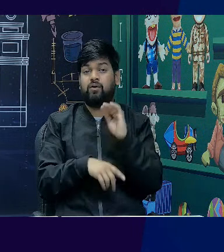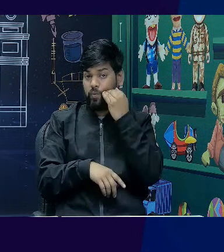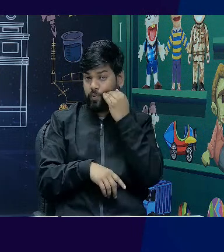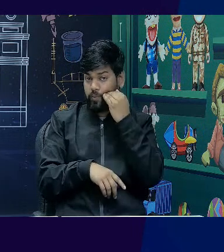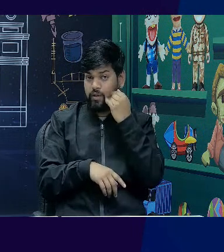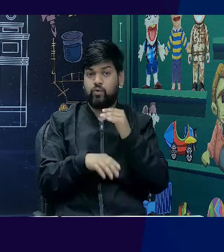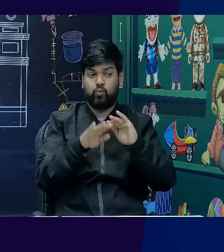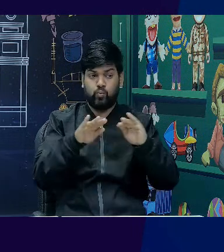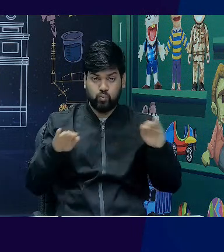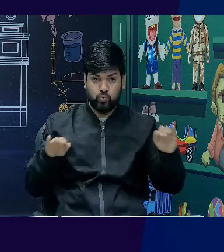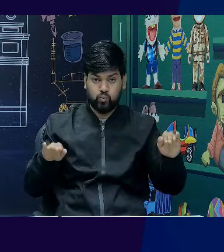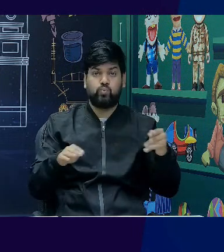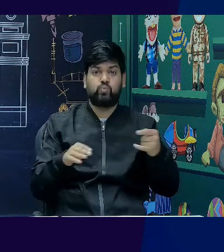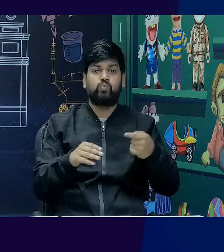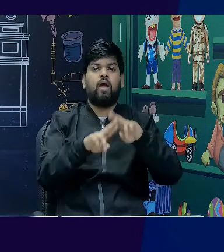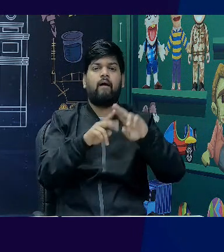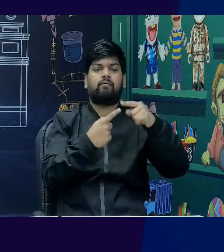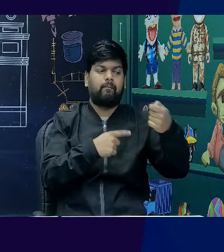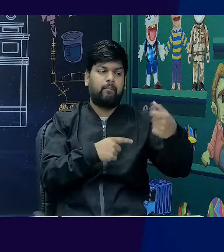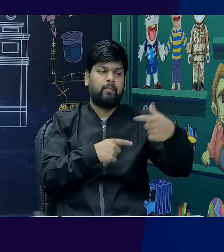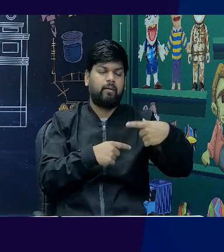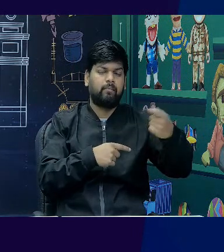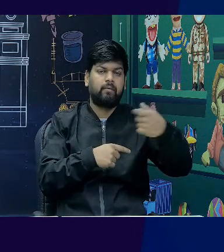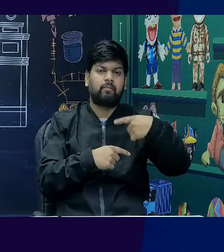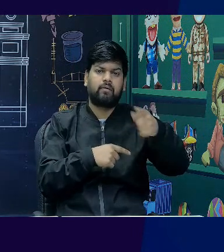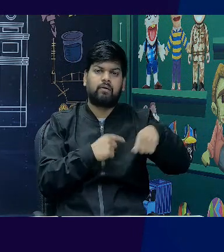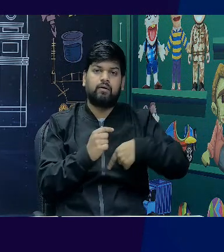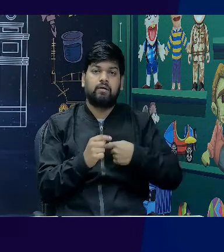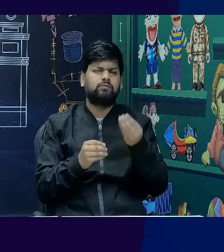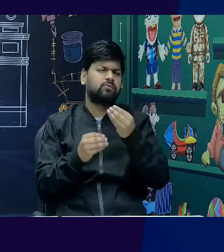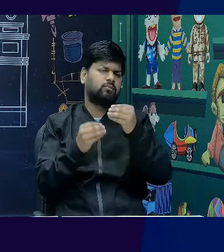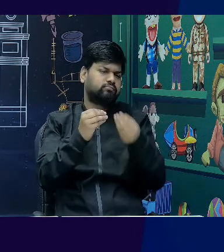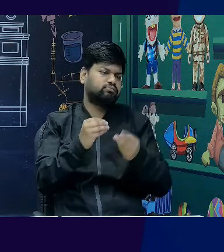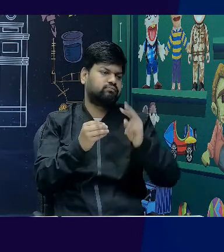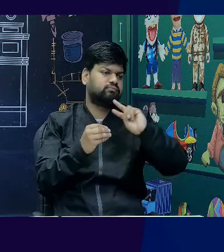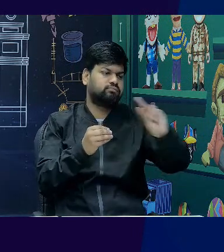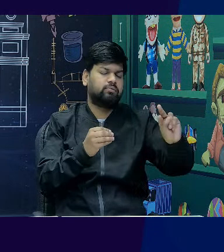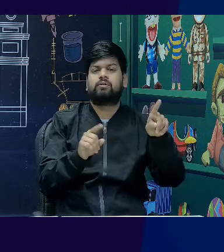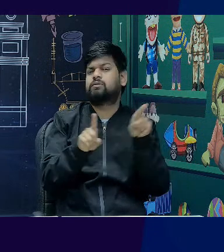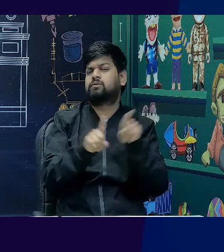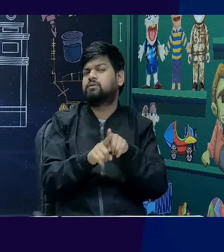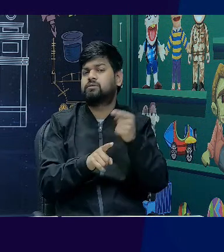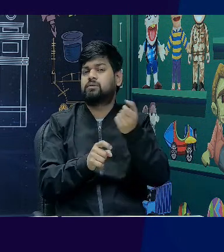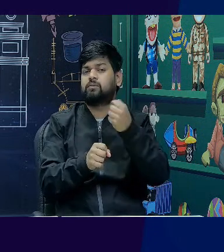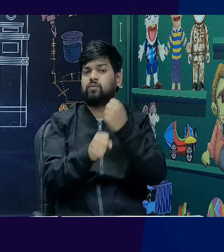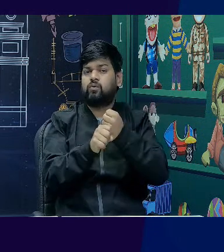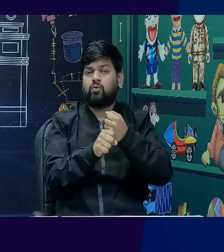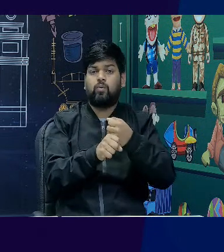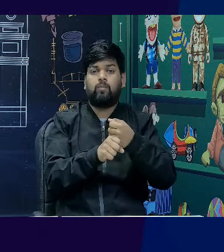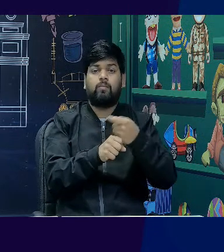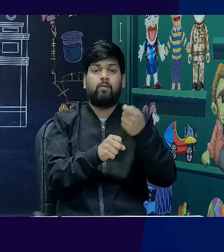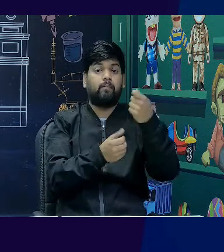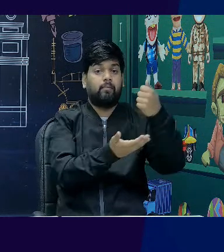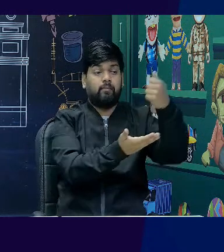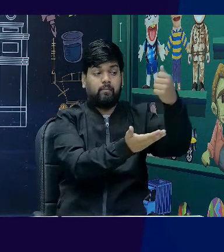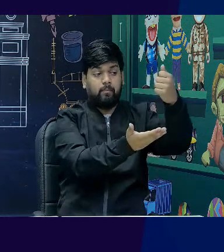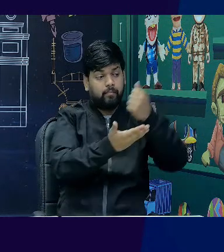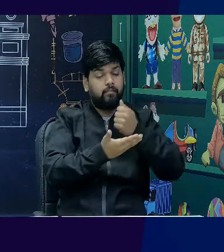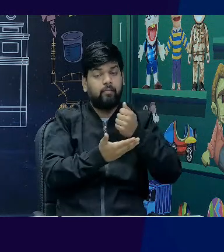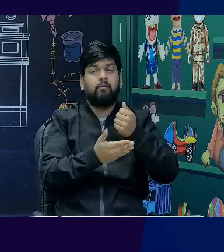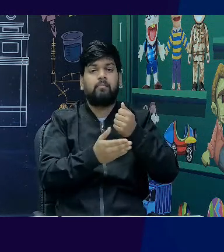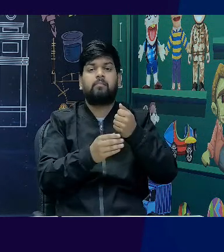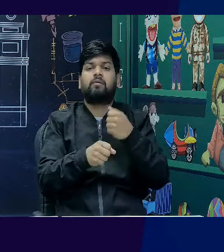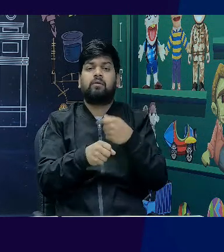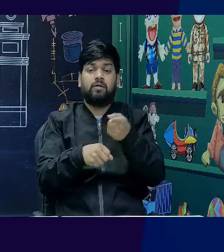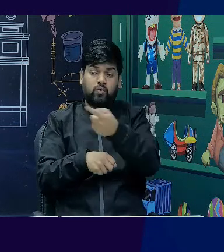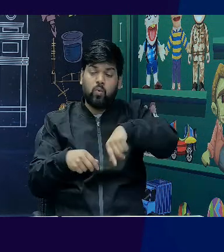the government aid and the fees. And expenditure would be in terms of what is the heads that I just